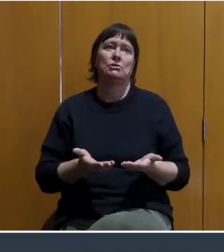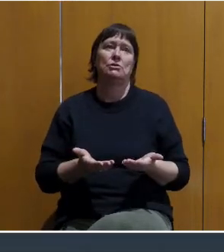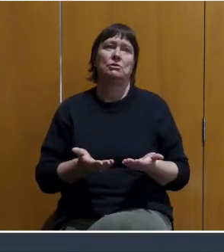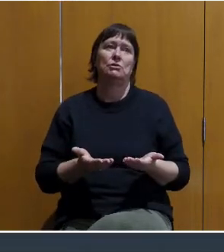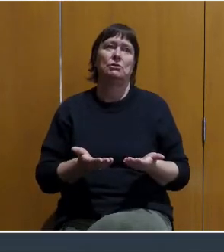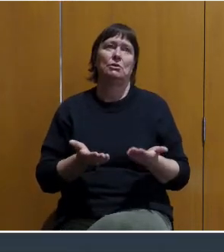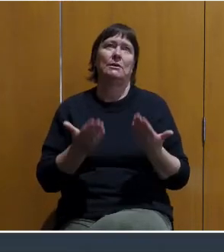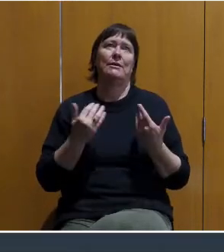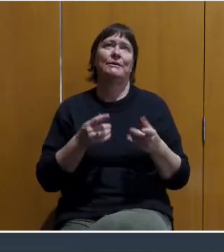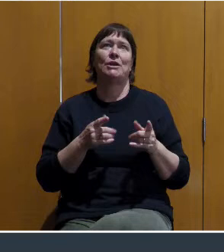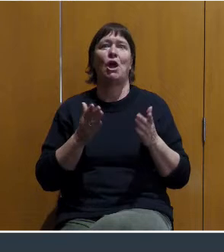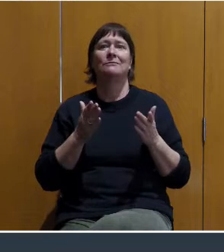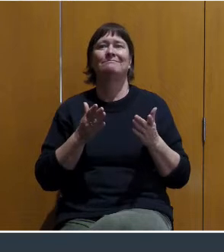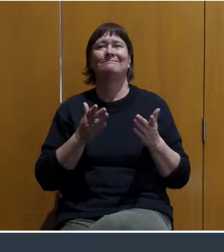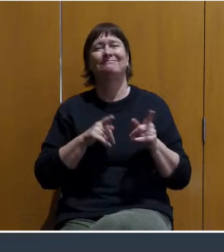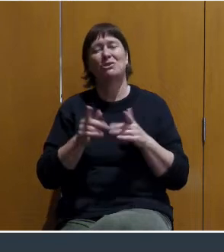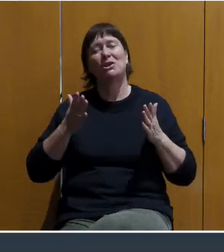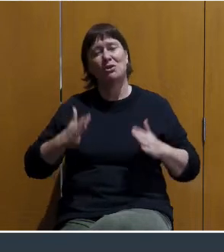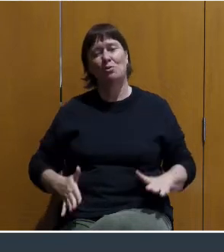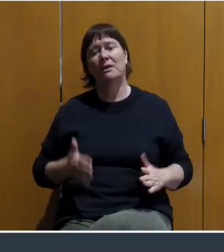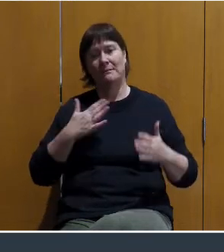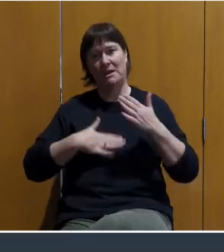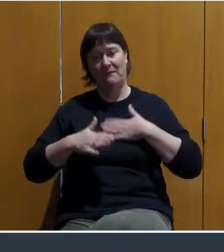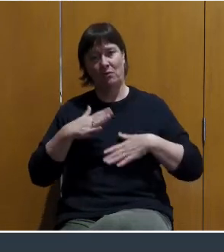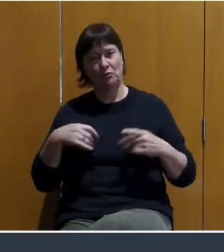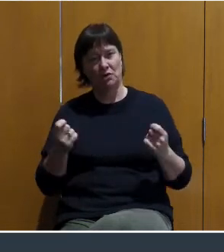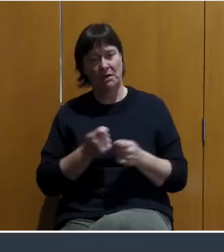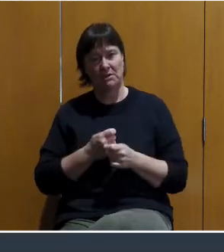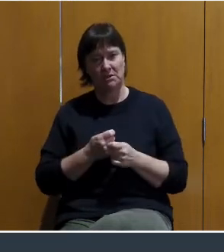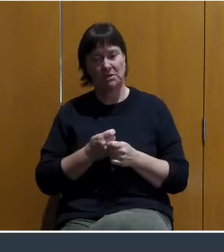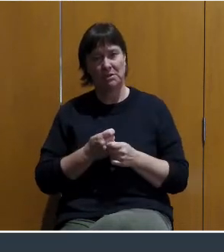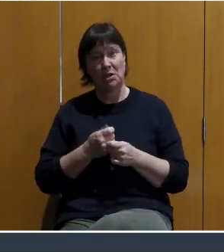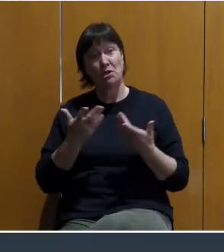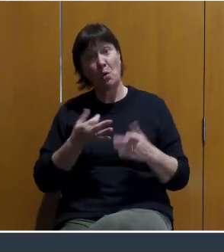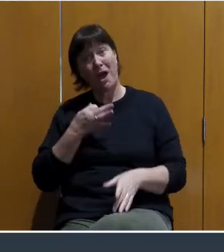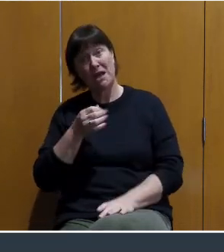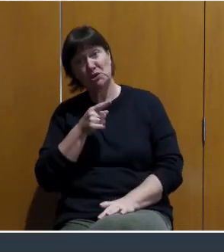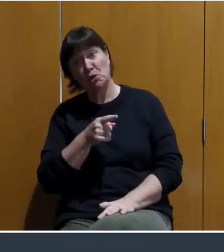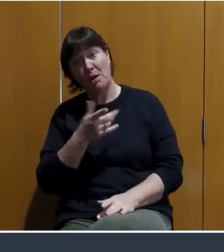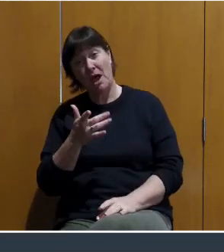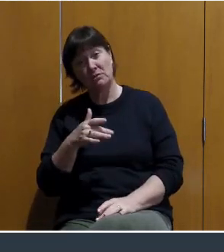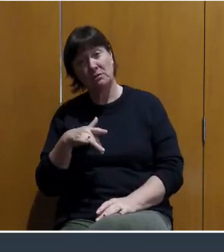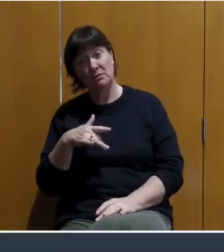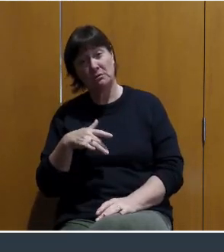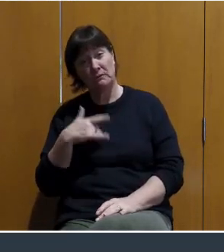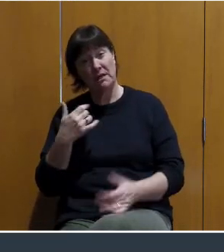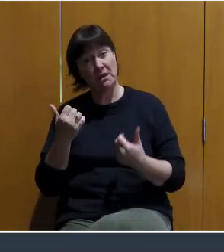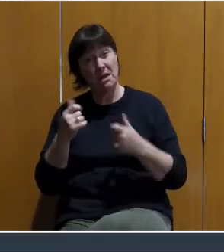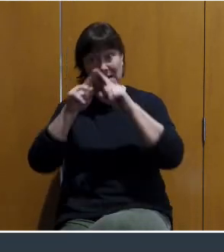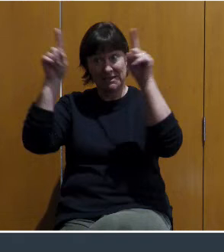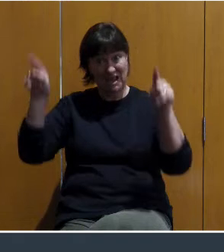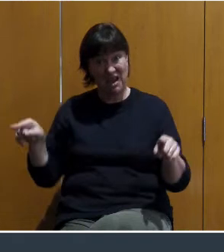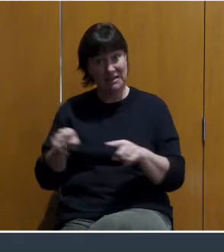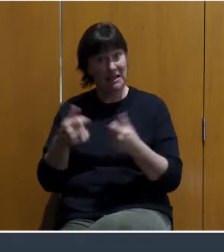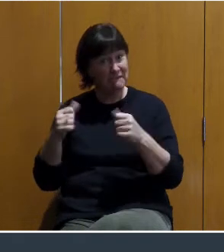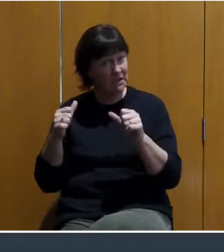mostly human behavioural change, how, in your opinion, how effective is signage in these spaces, in your opinion,